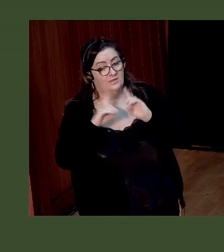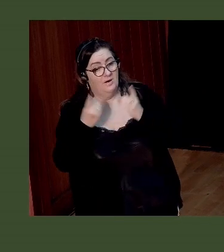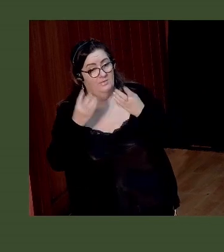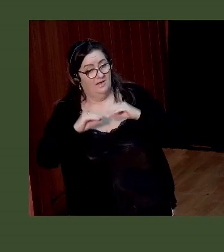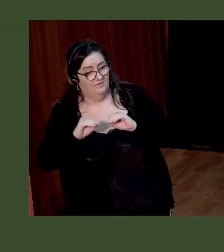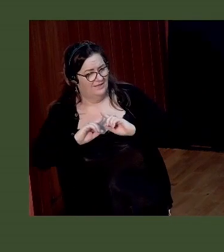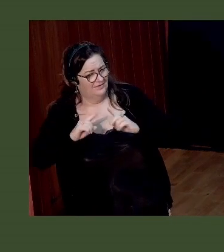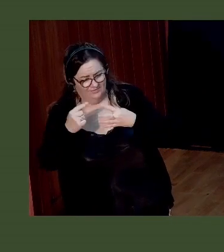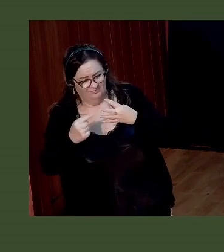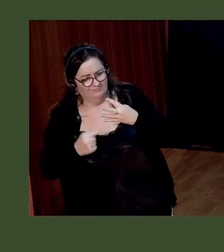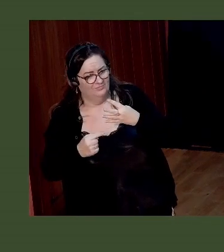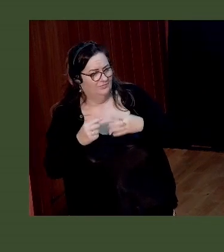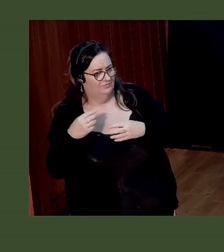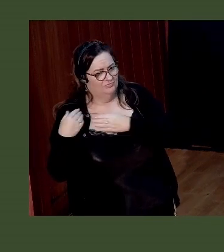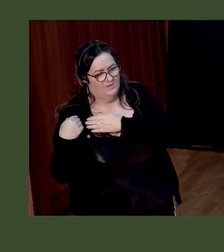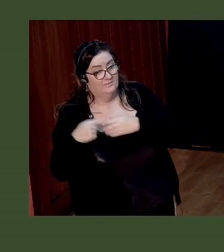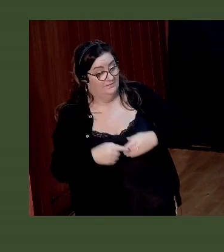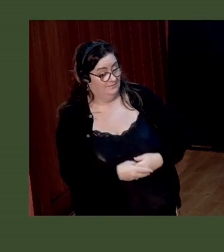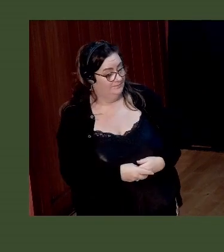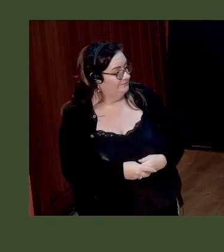Education had many practical tasks.